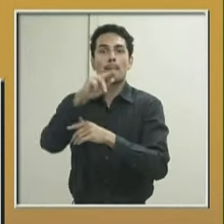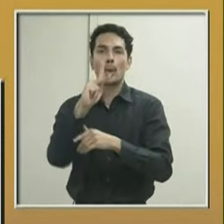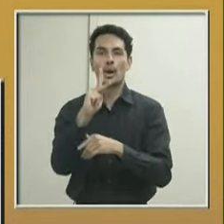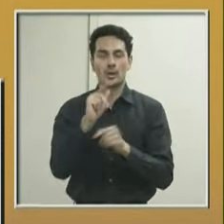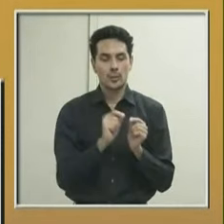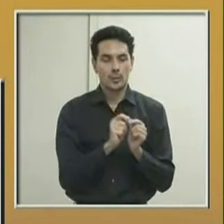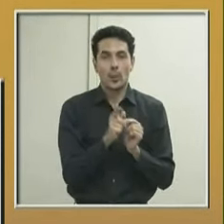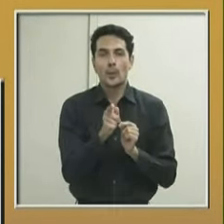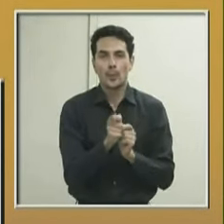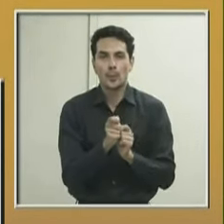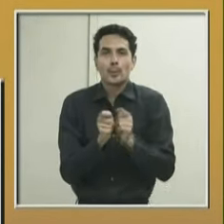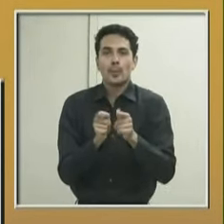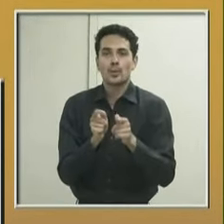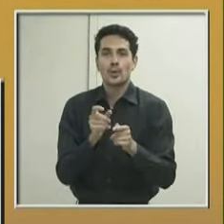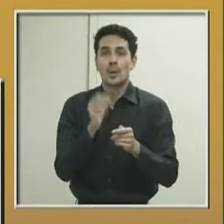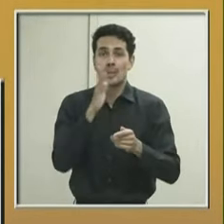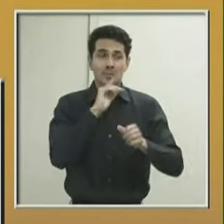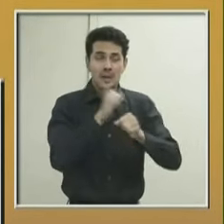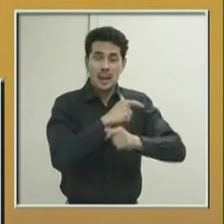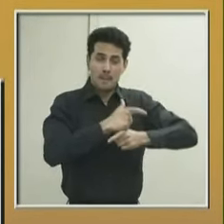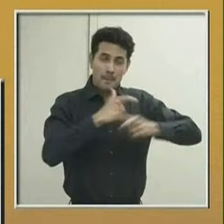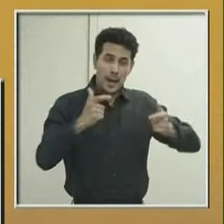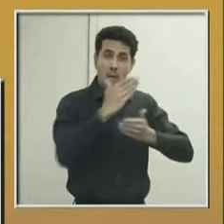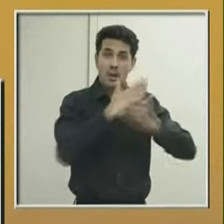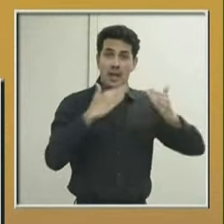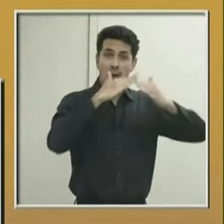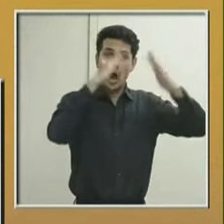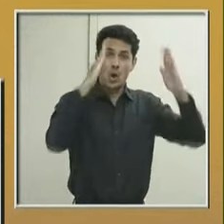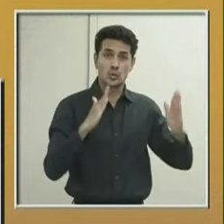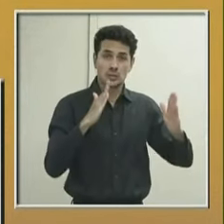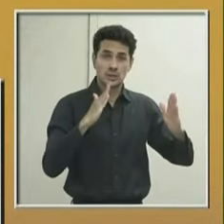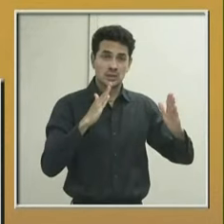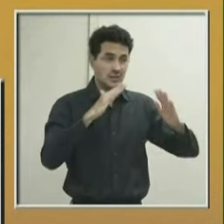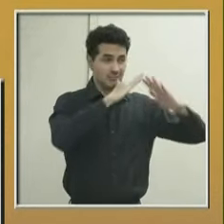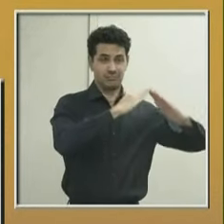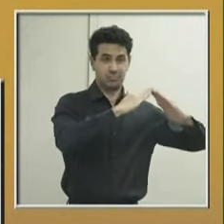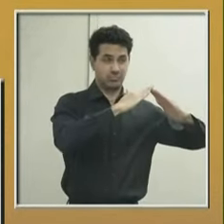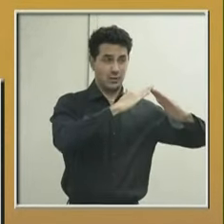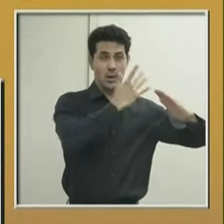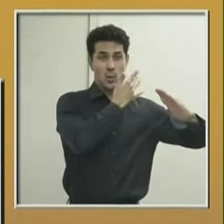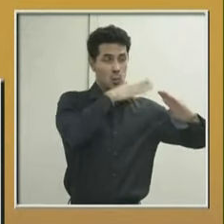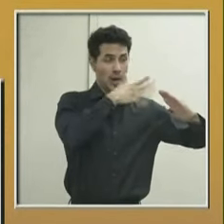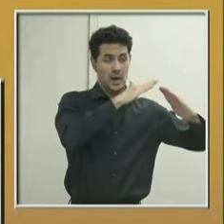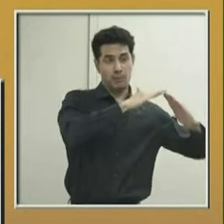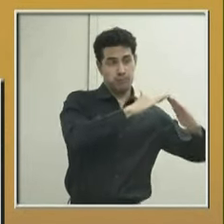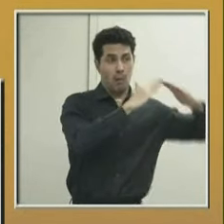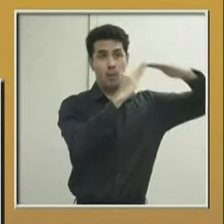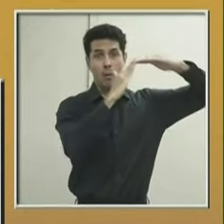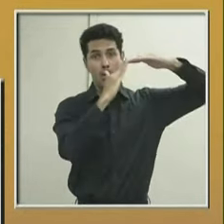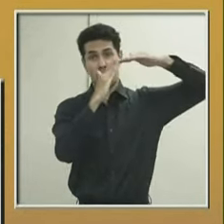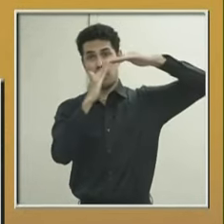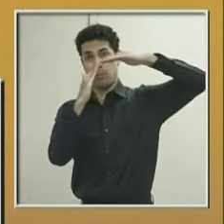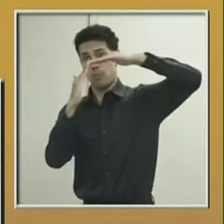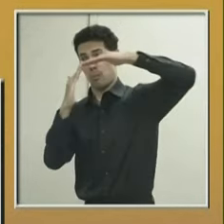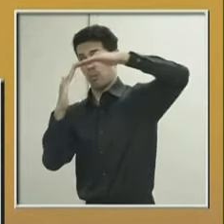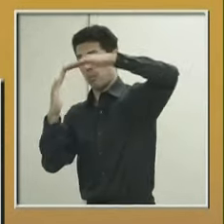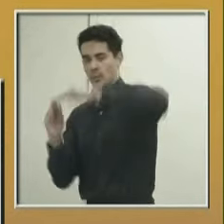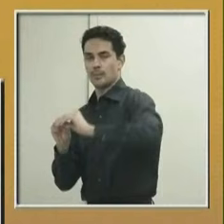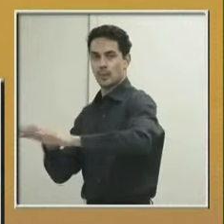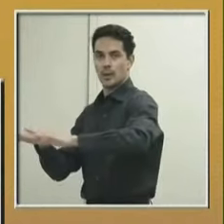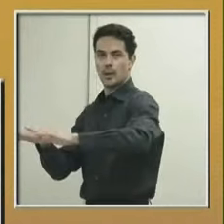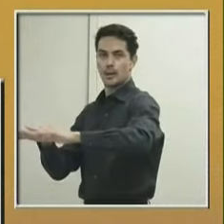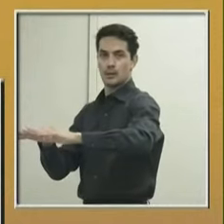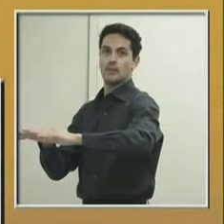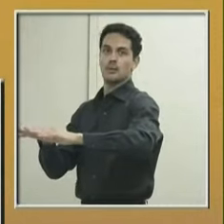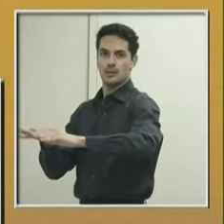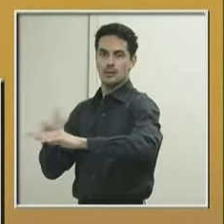up to pieces of houses that were carried by the wind on fire and able to spread the fire. And this could mean